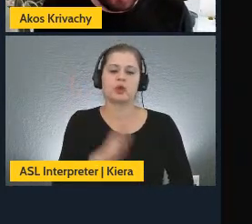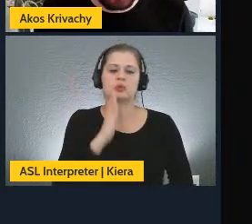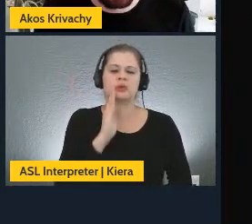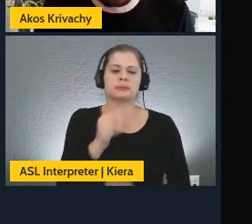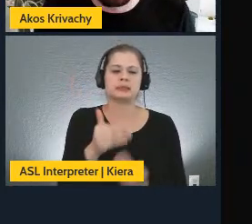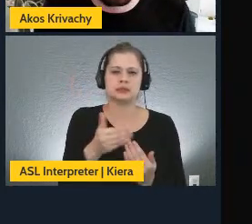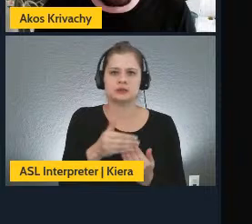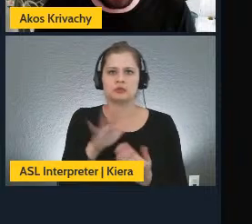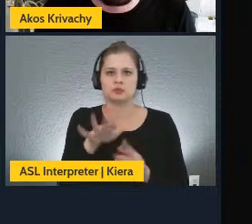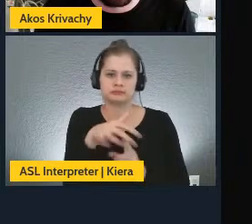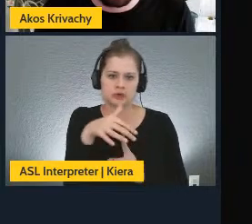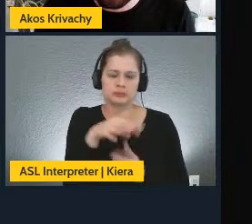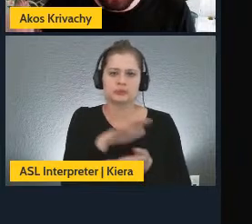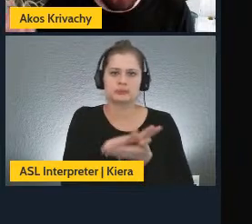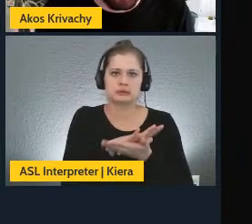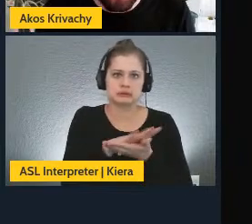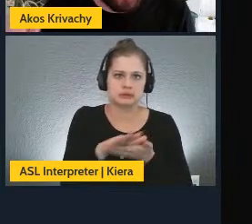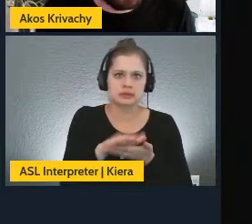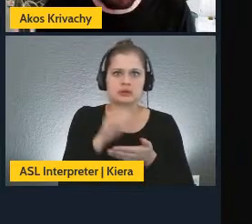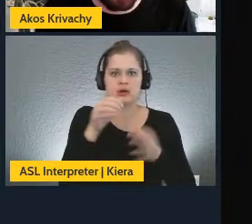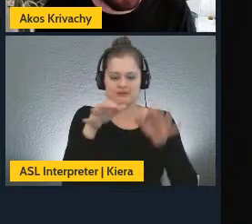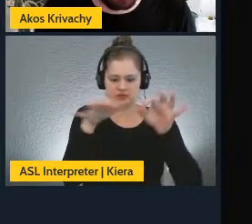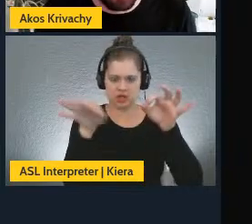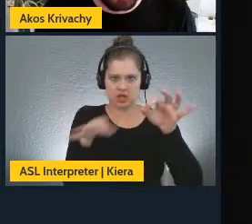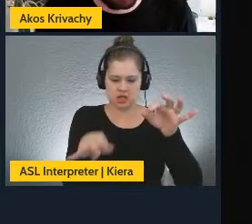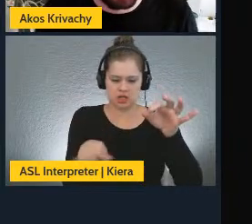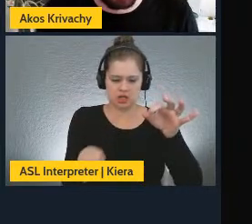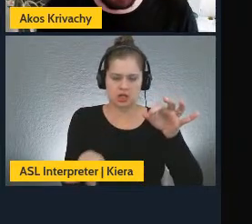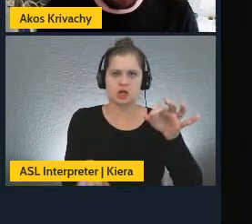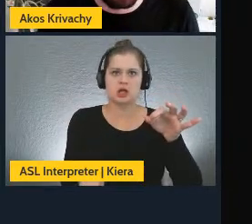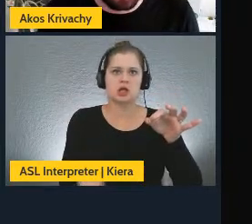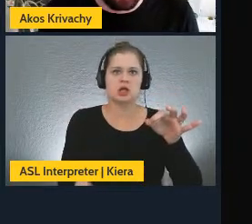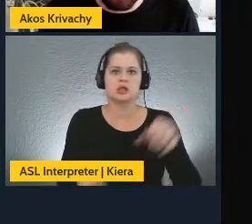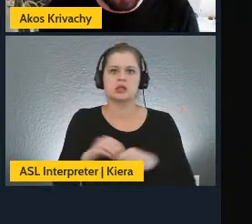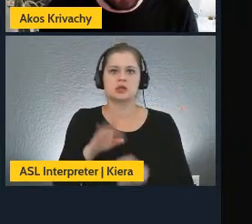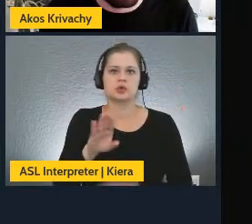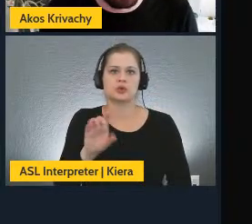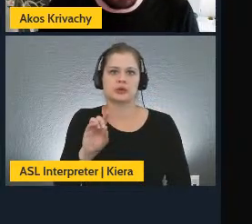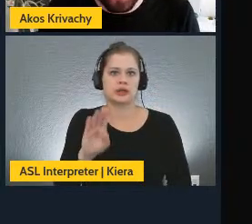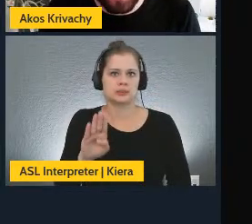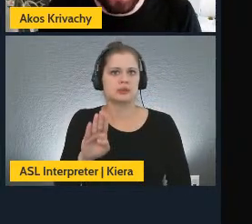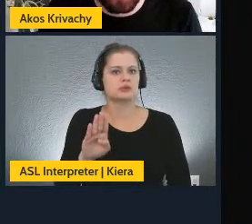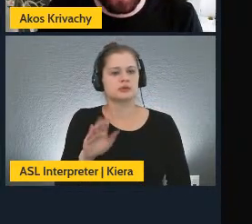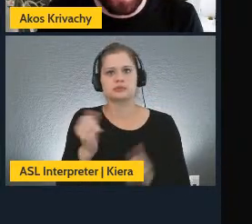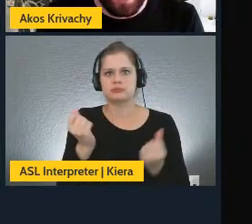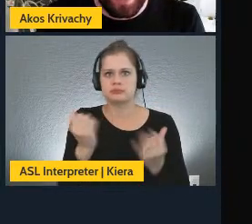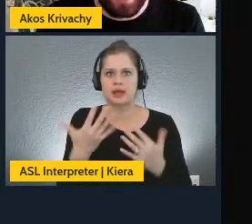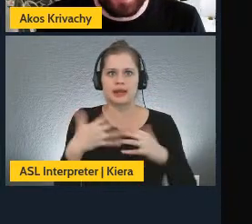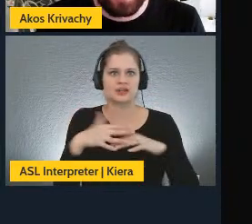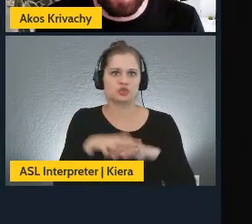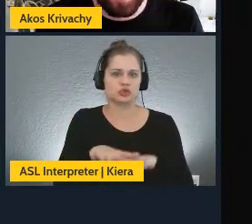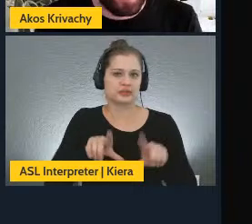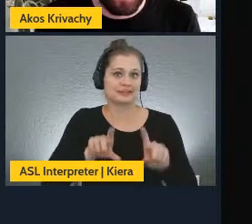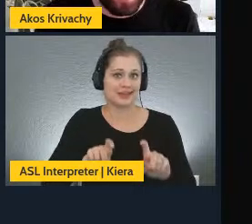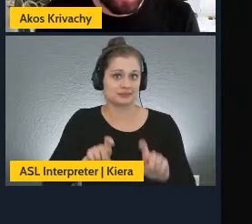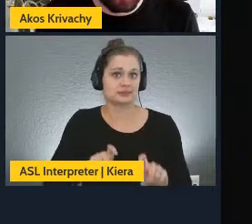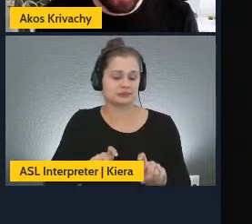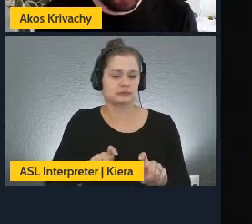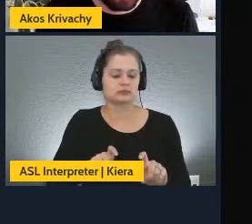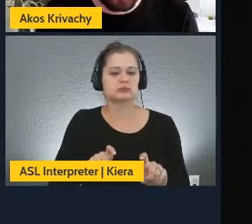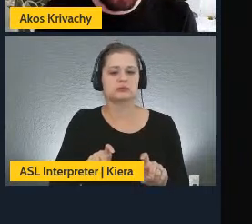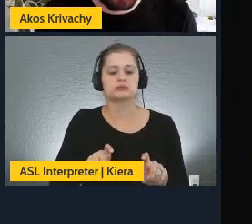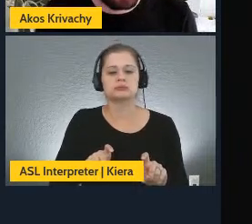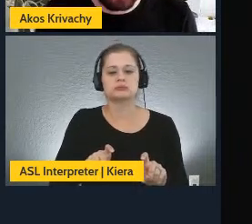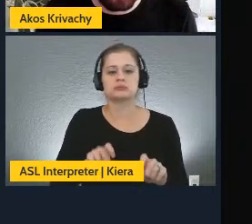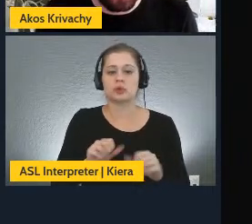stay clean, to not have like tons of rows in your databases of like all these integration tests. And yeah, you can,